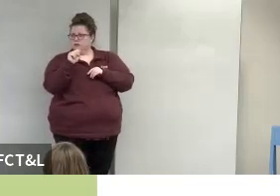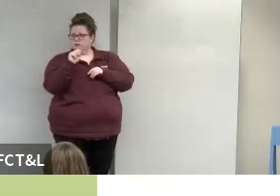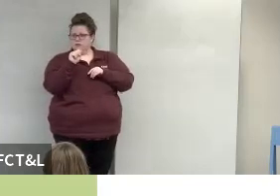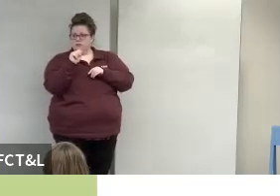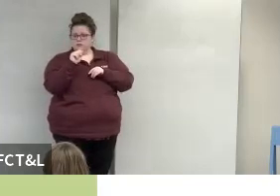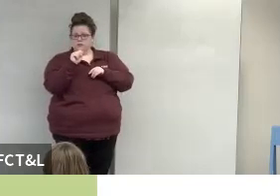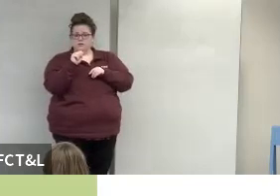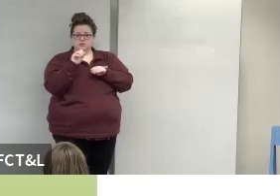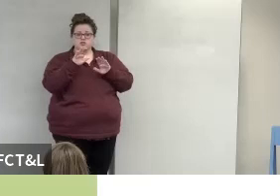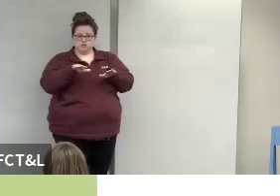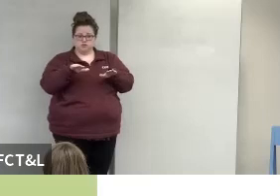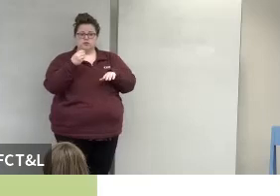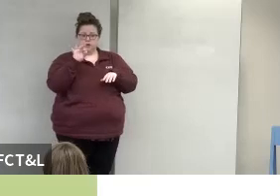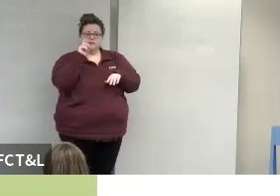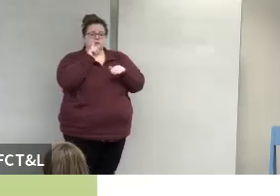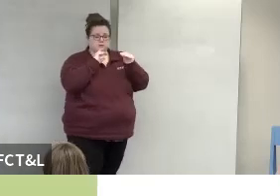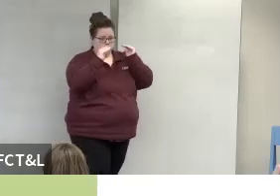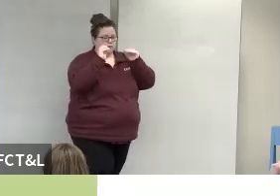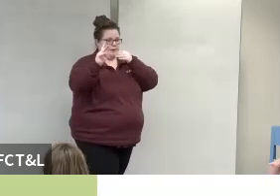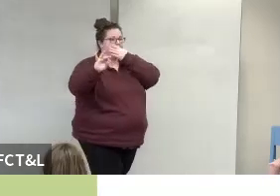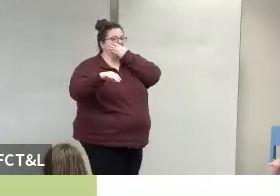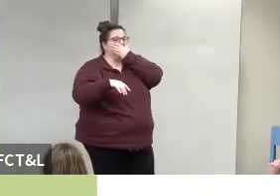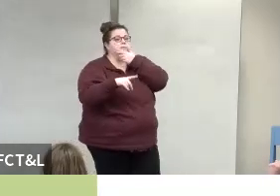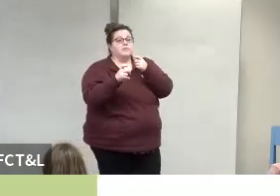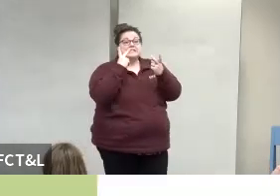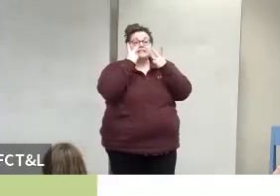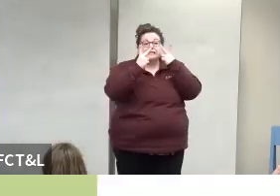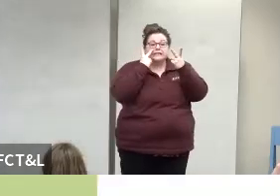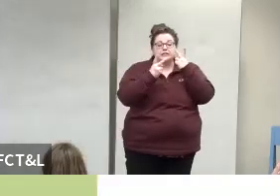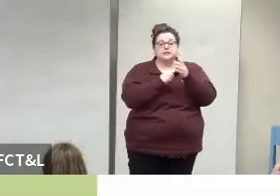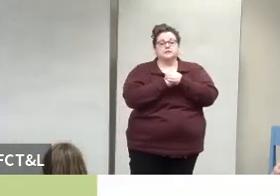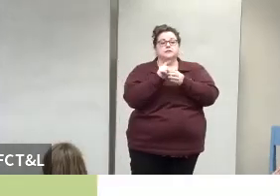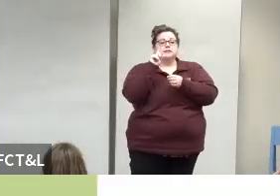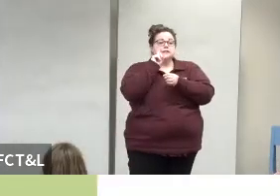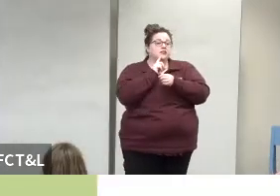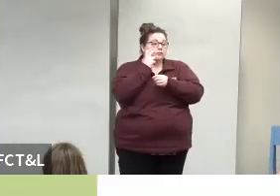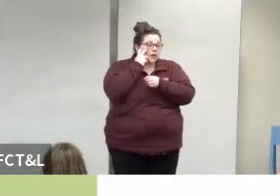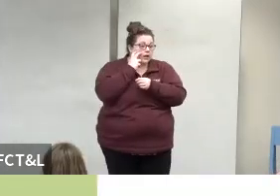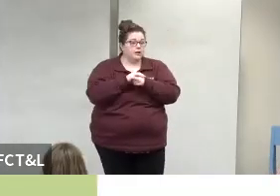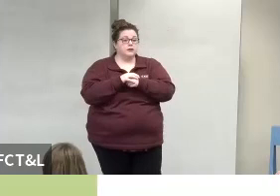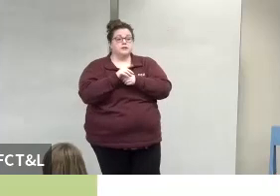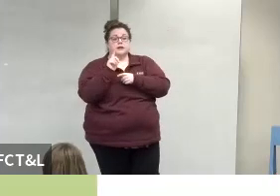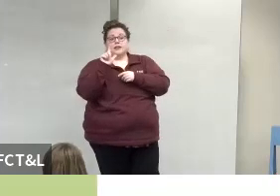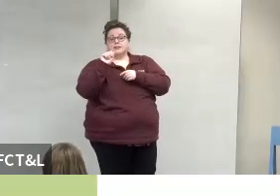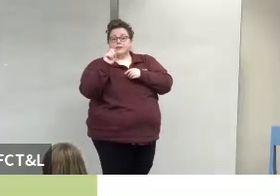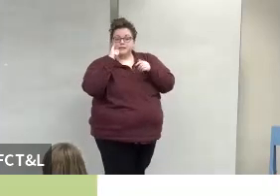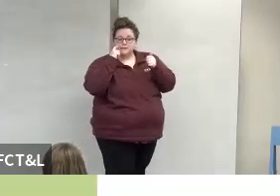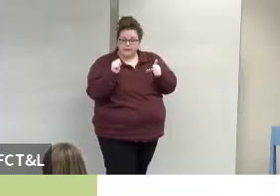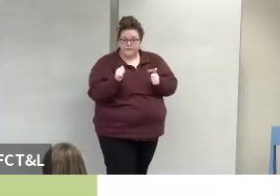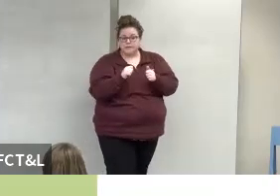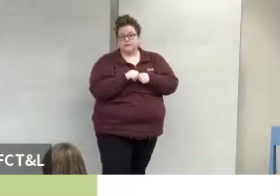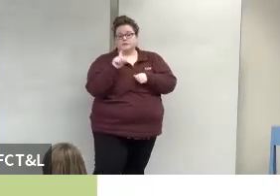CODA? CODA? That means children of deaf adults, someone who's raised with